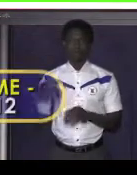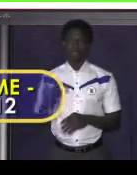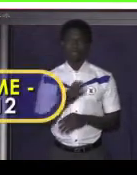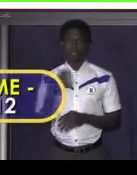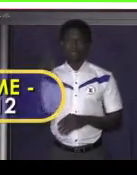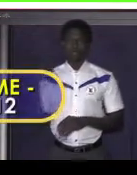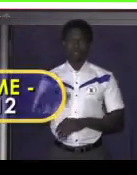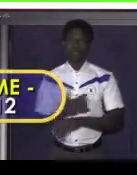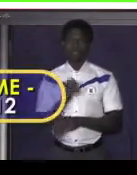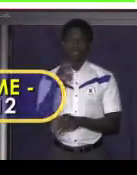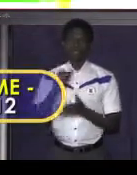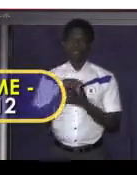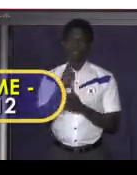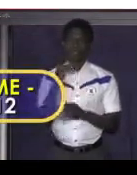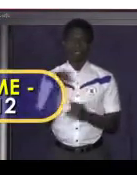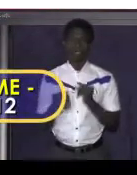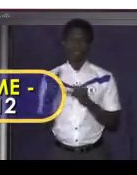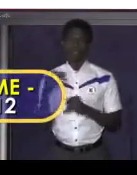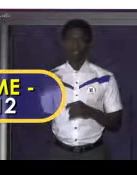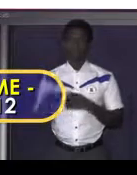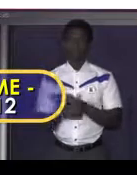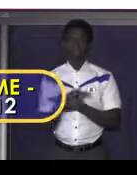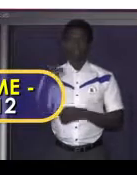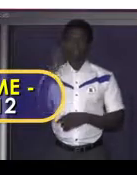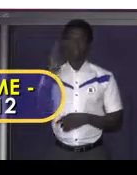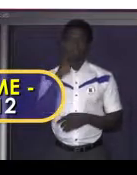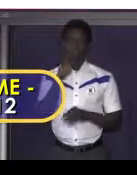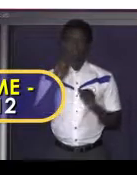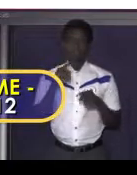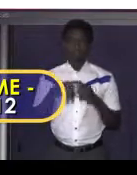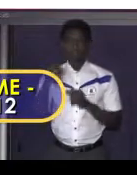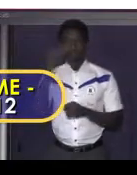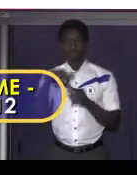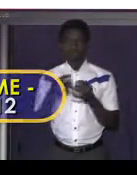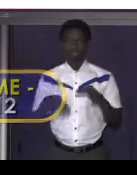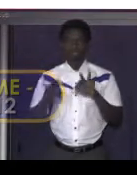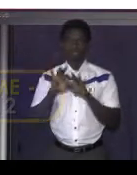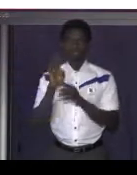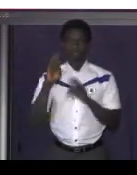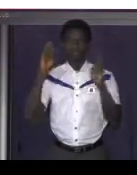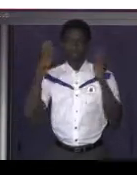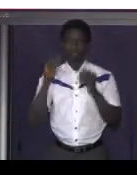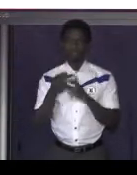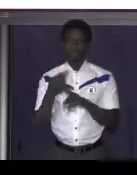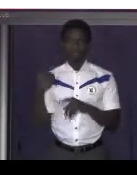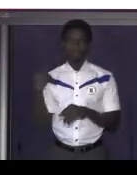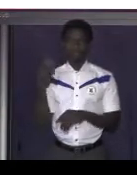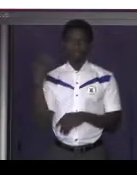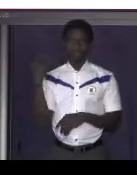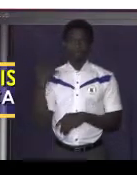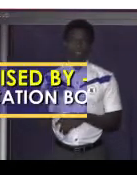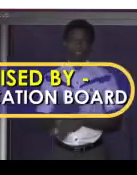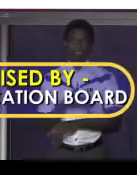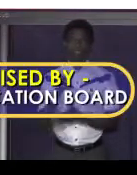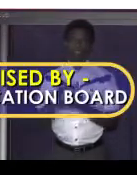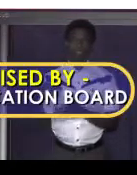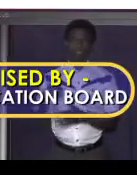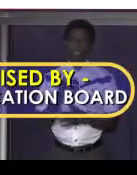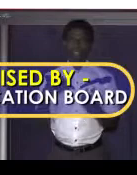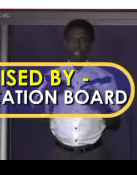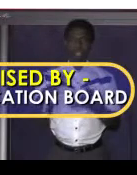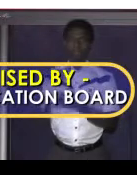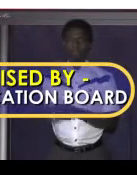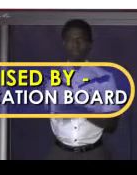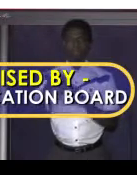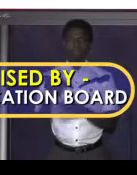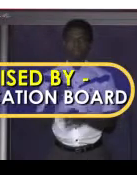previous lesson so that by the end of the day, you should be able to recall important concepts from the previous lessons that we have learned.